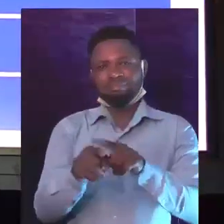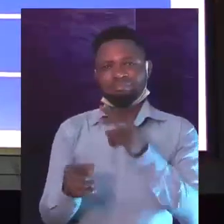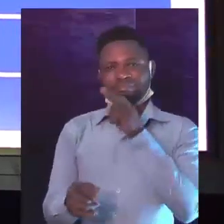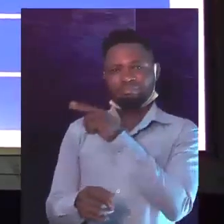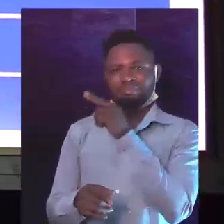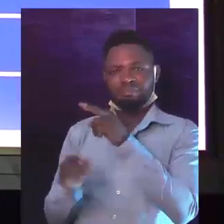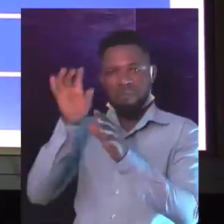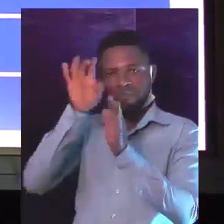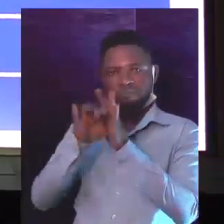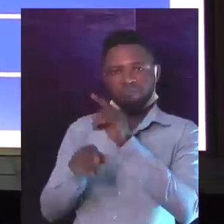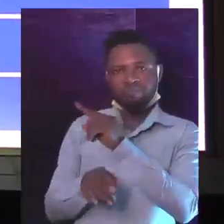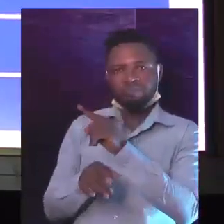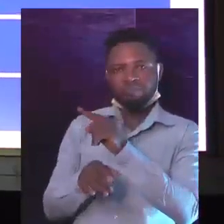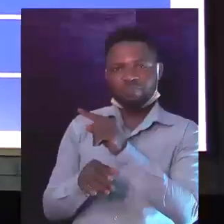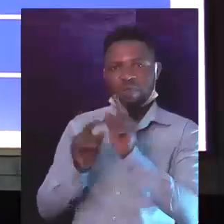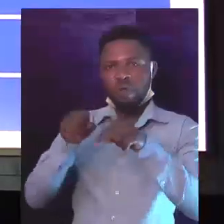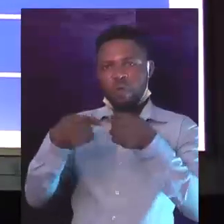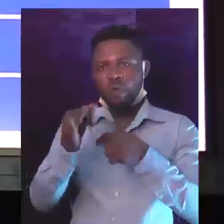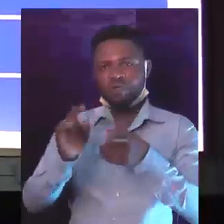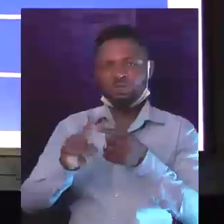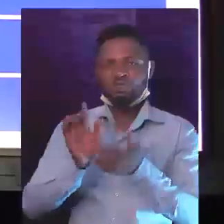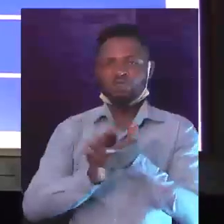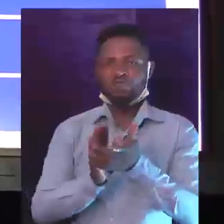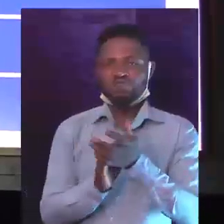on this one. Going to school.